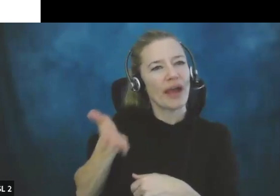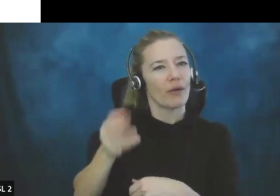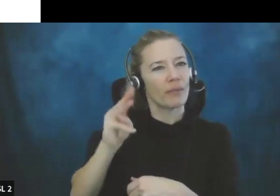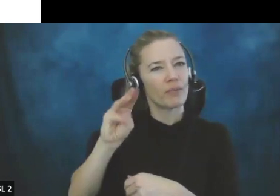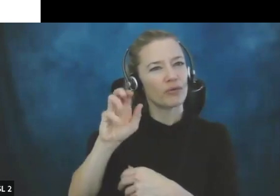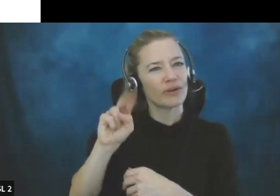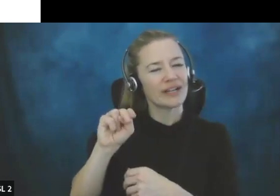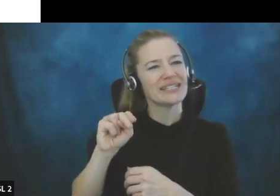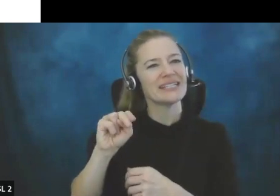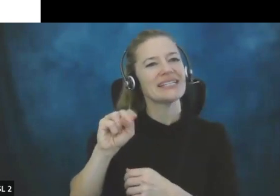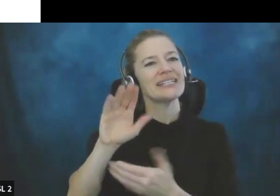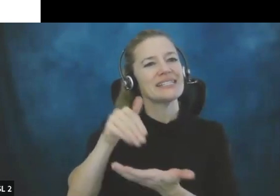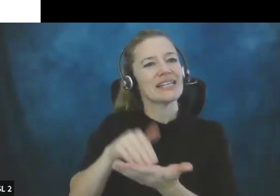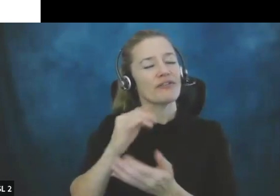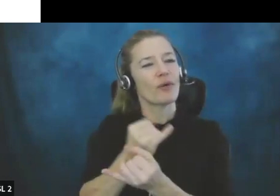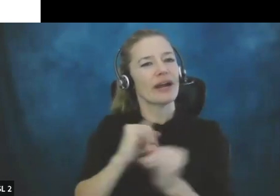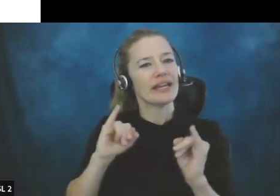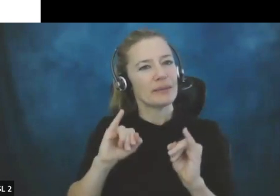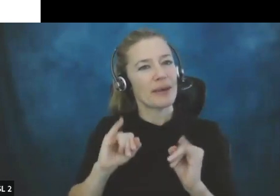at Marin Center for Independent Living,